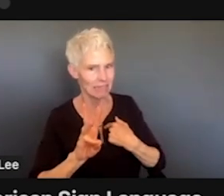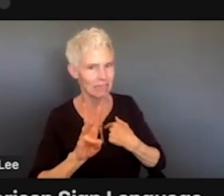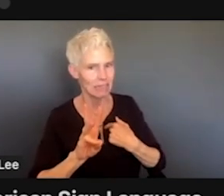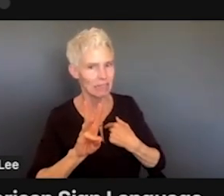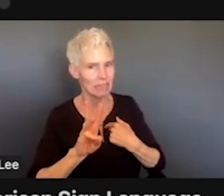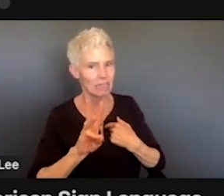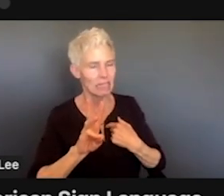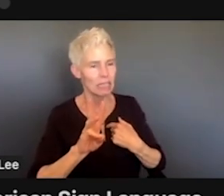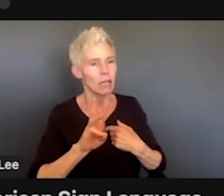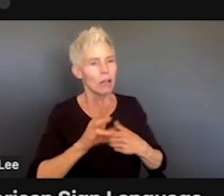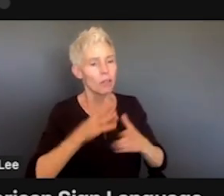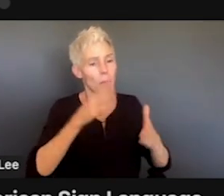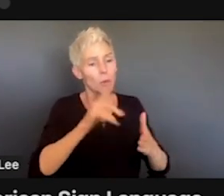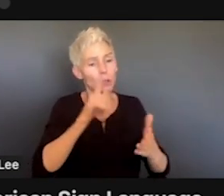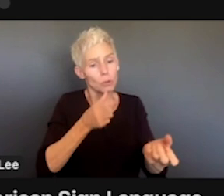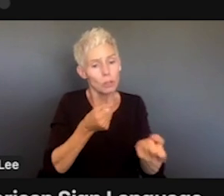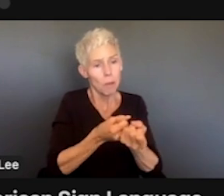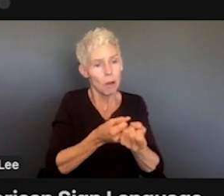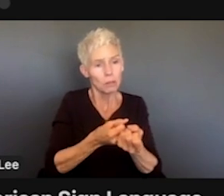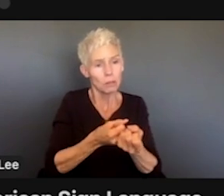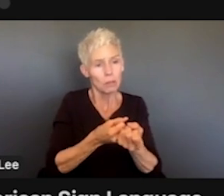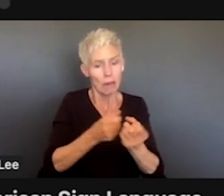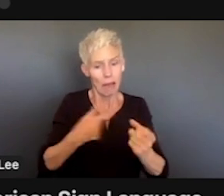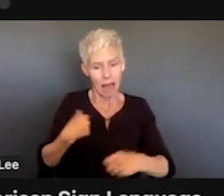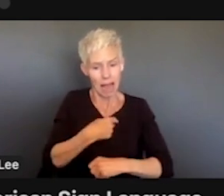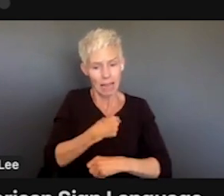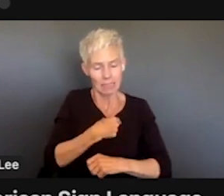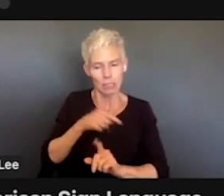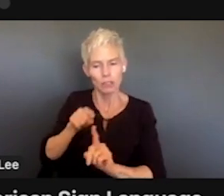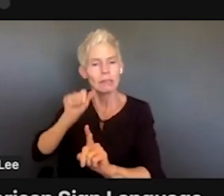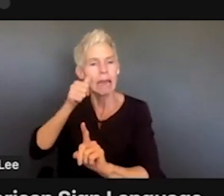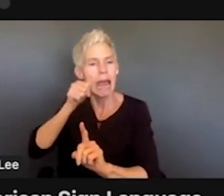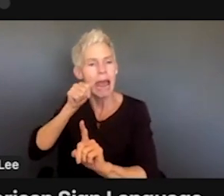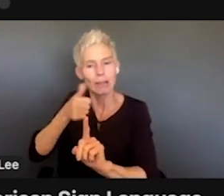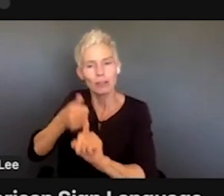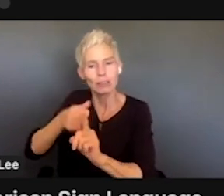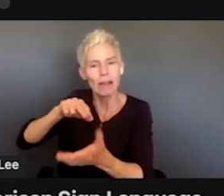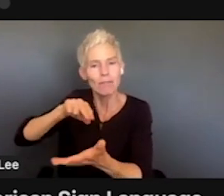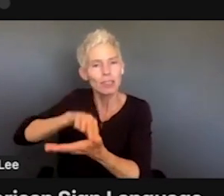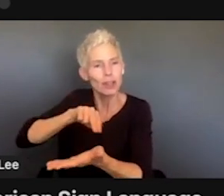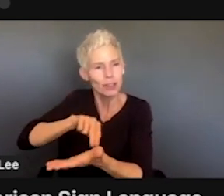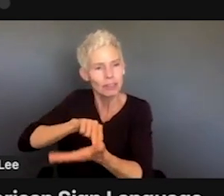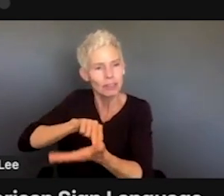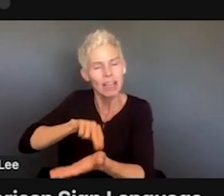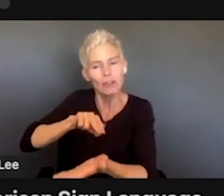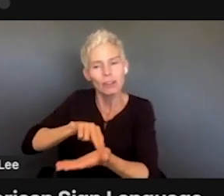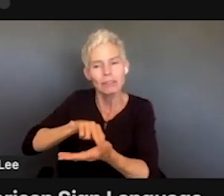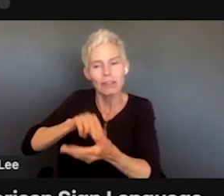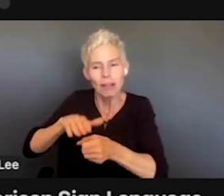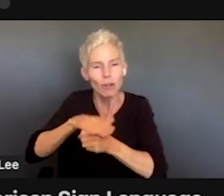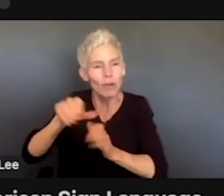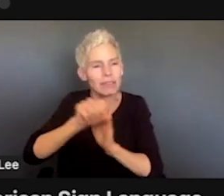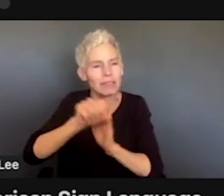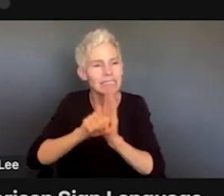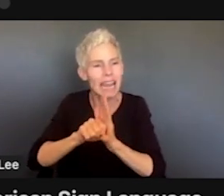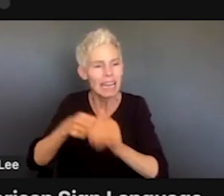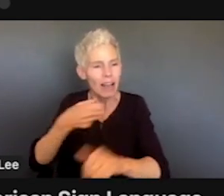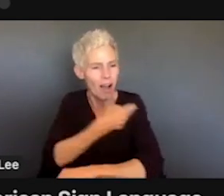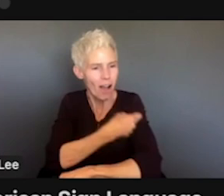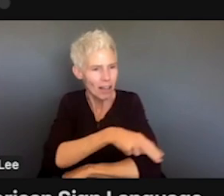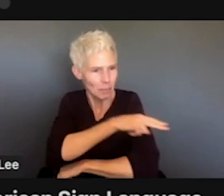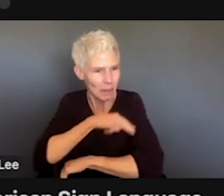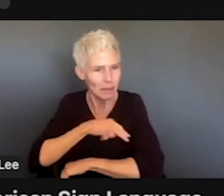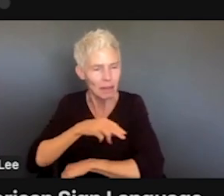who sponsored us was an aunt who was a nurse. And she was a nurse in the local state hospital in Michigan, Pontiac State